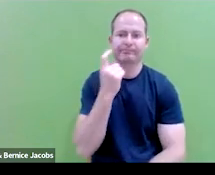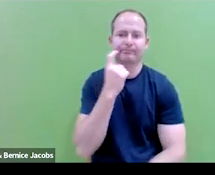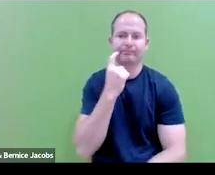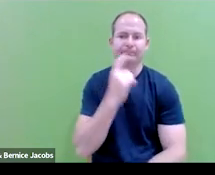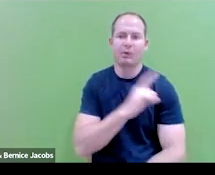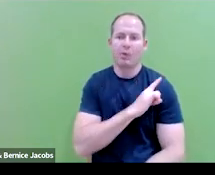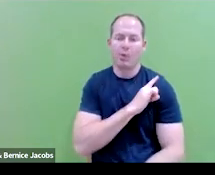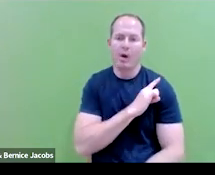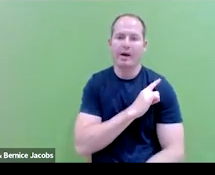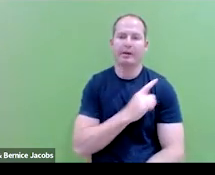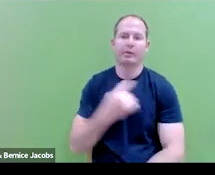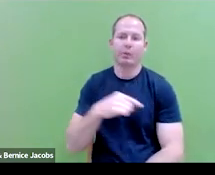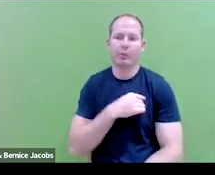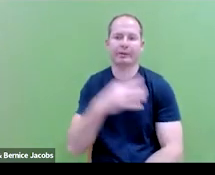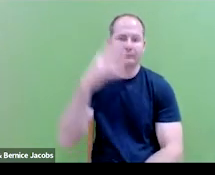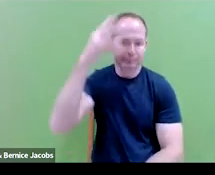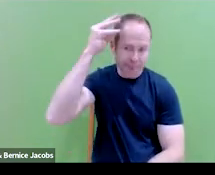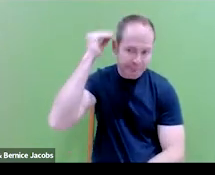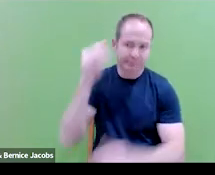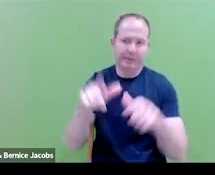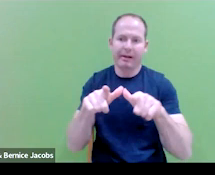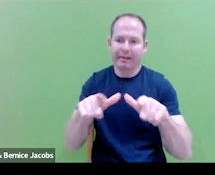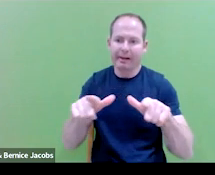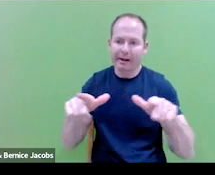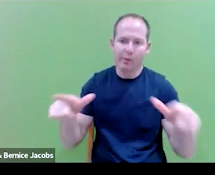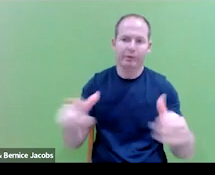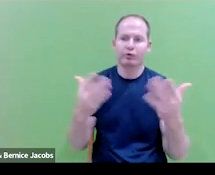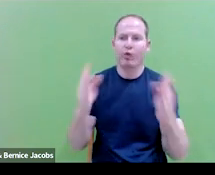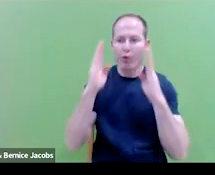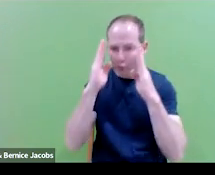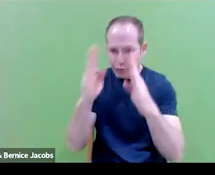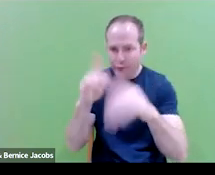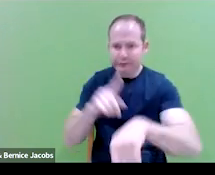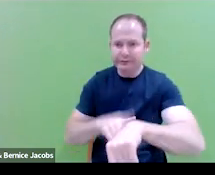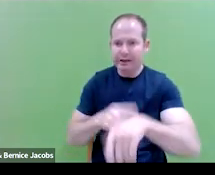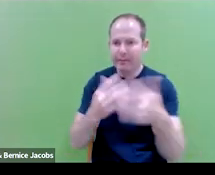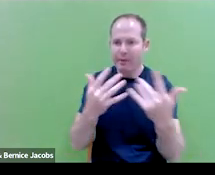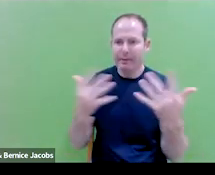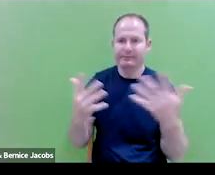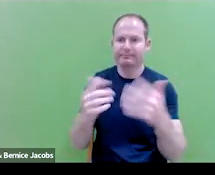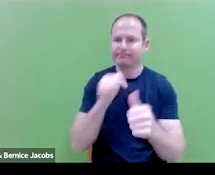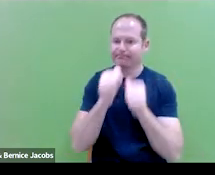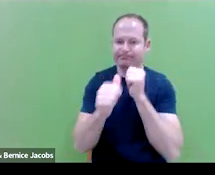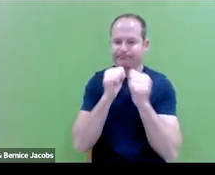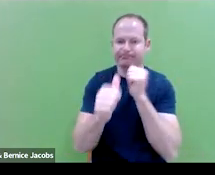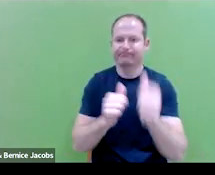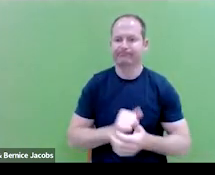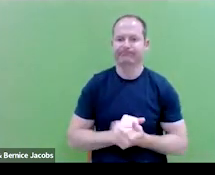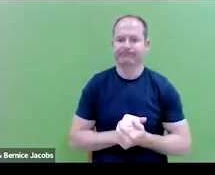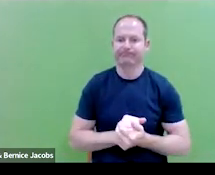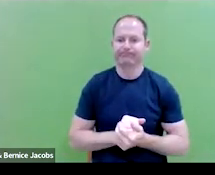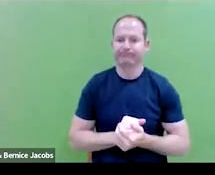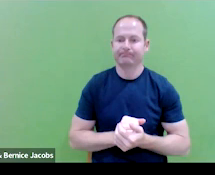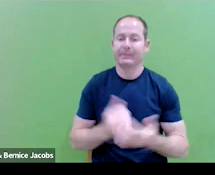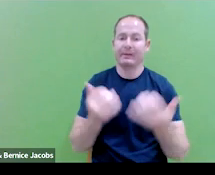experience, knowledge, language skills, or current concentration level. So I think there's often examples here that we